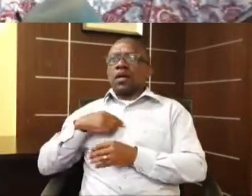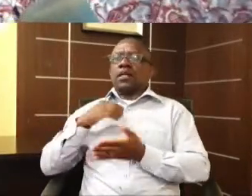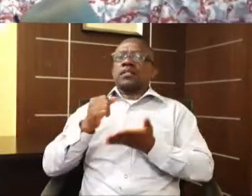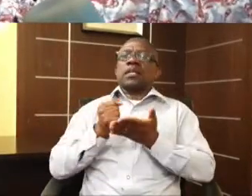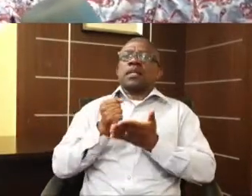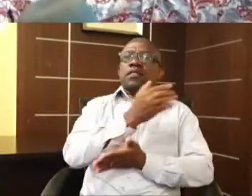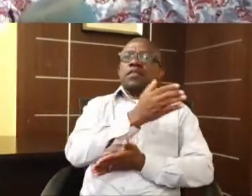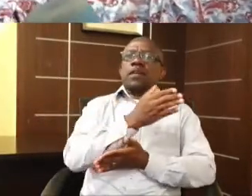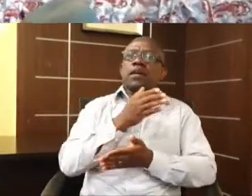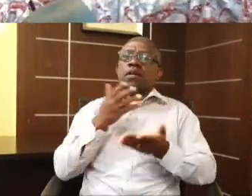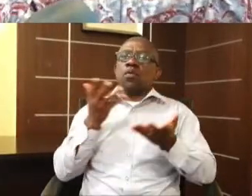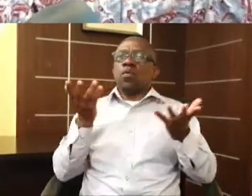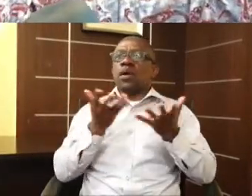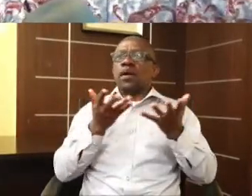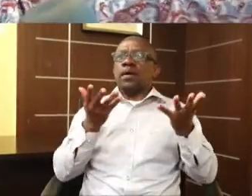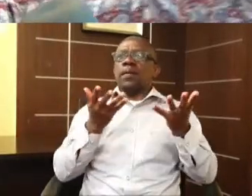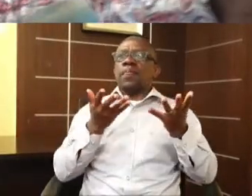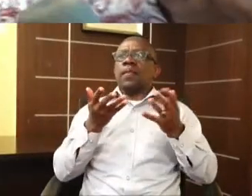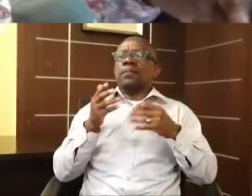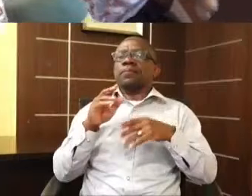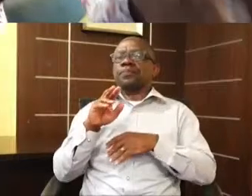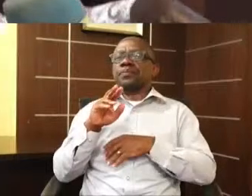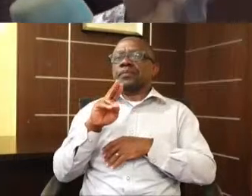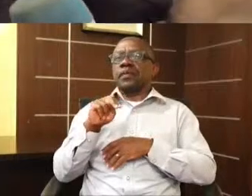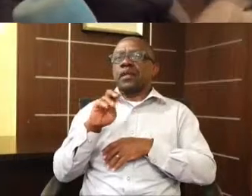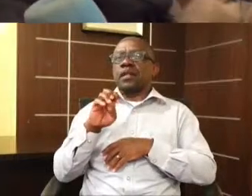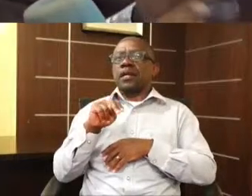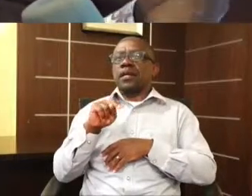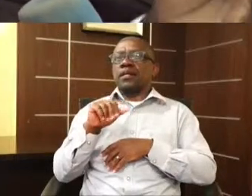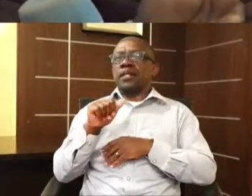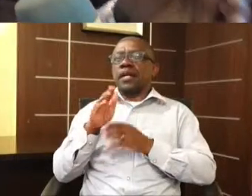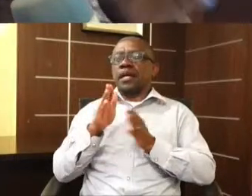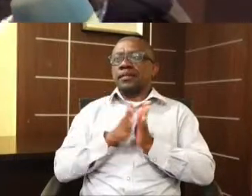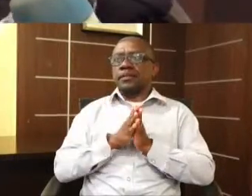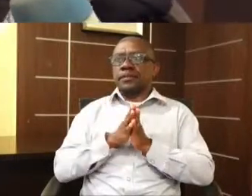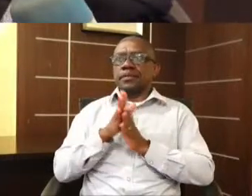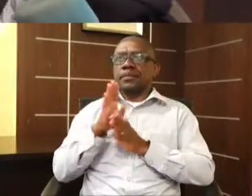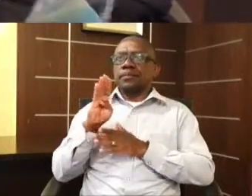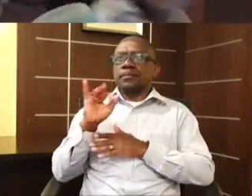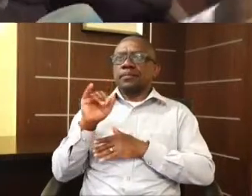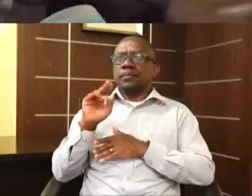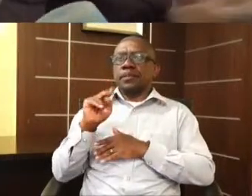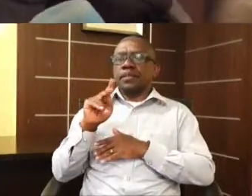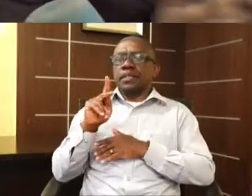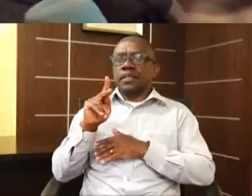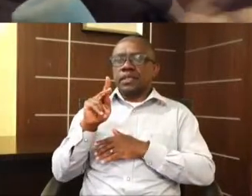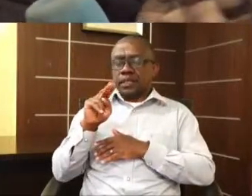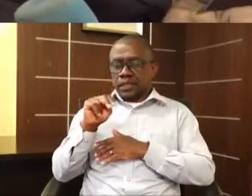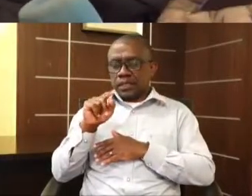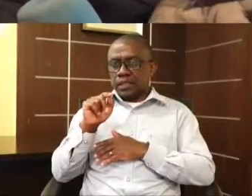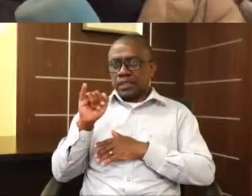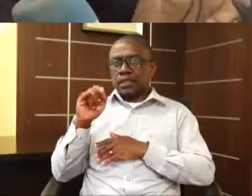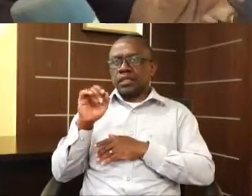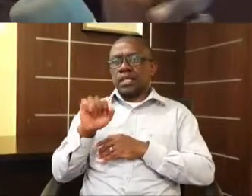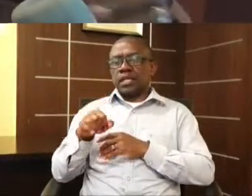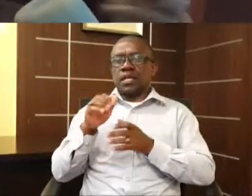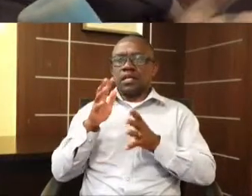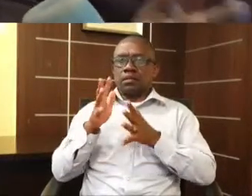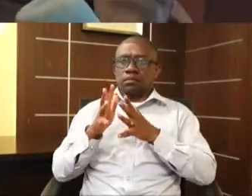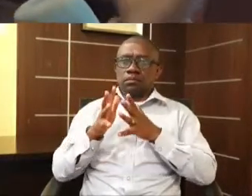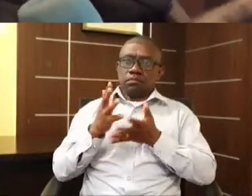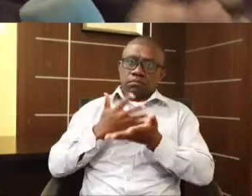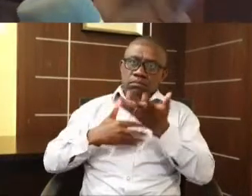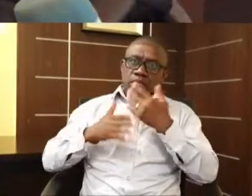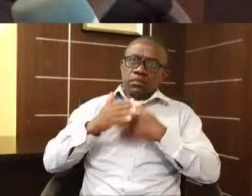to NIVI, Nena na Binti, where they'll be able to get to speak to somebody and be